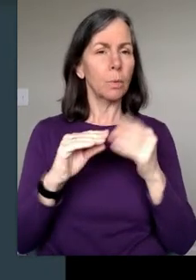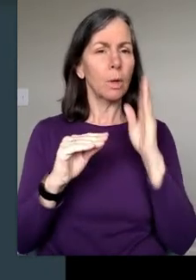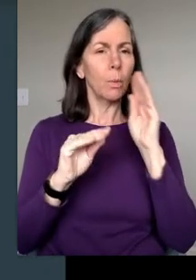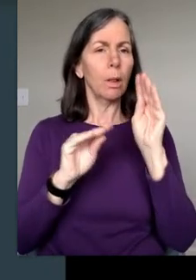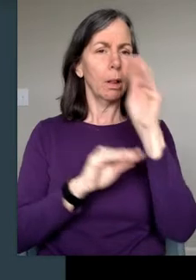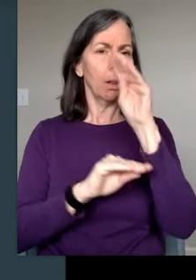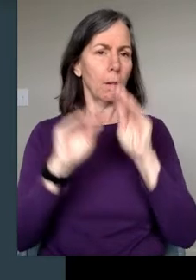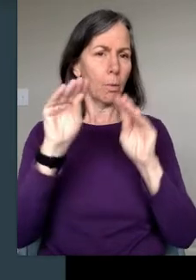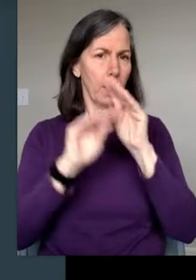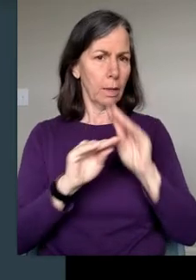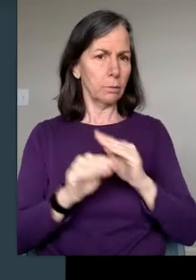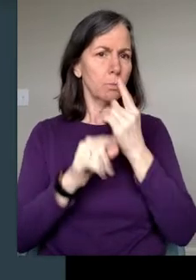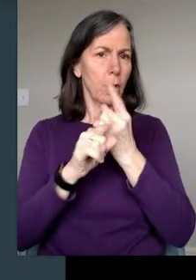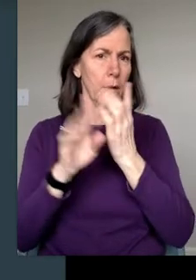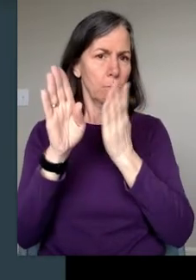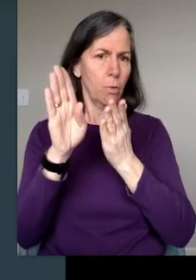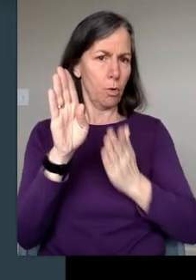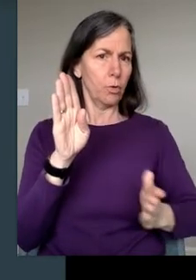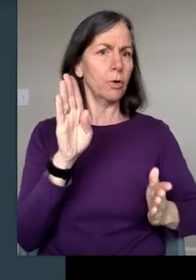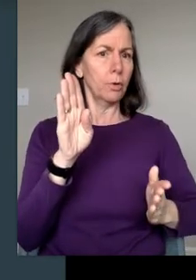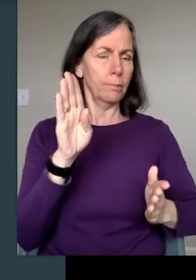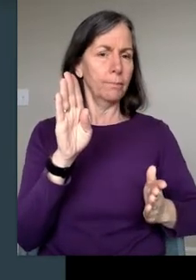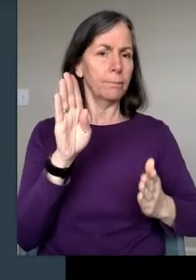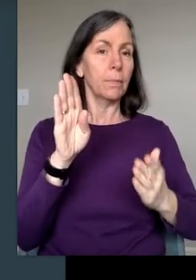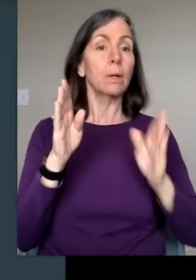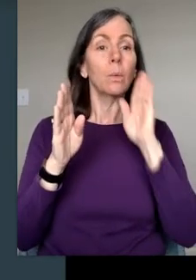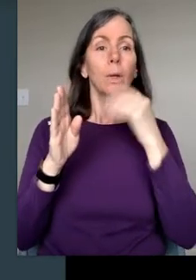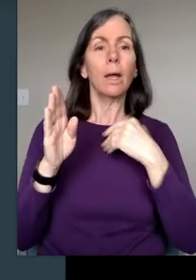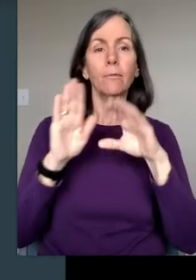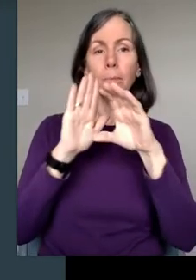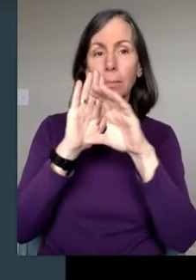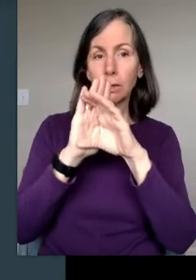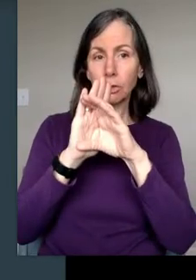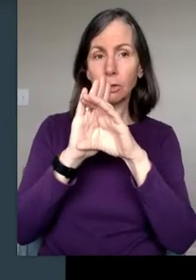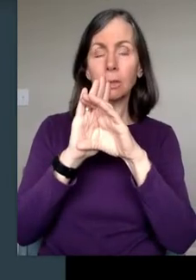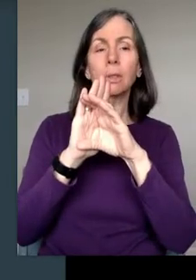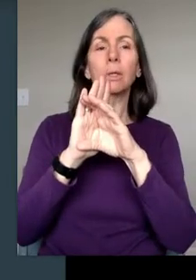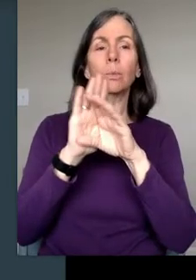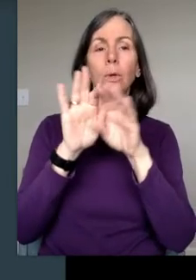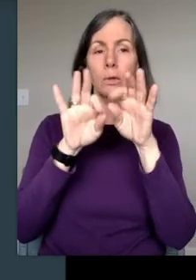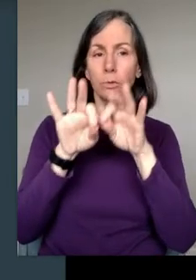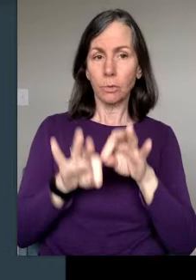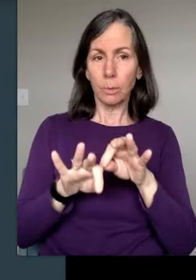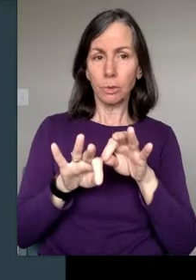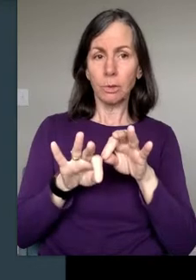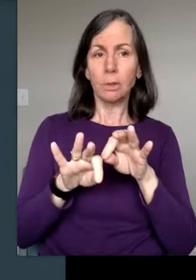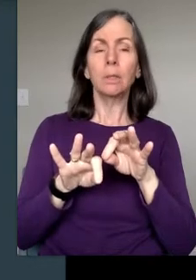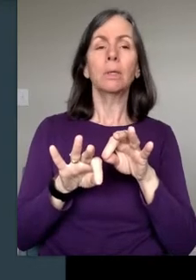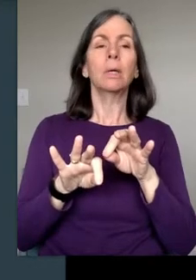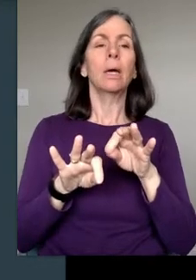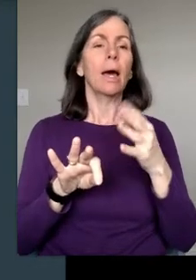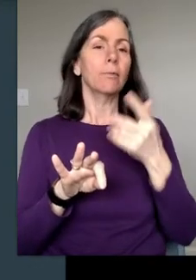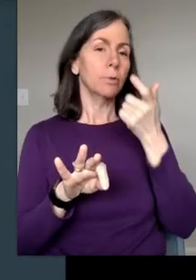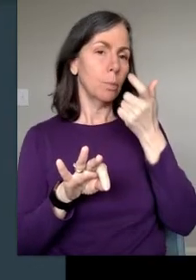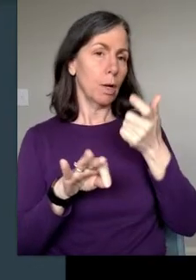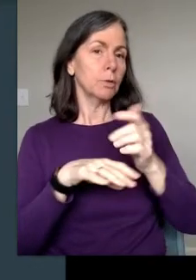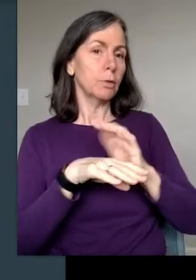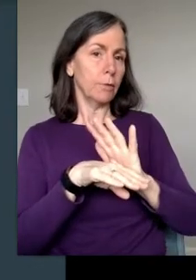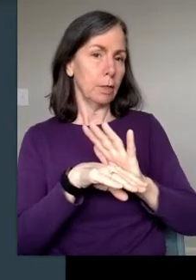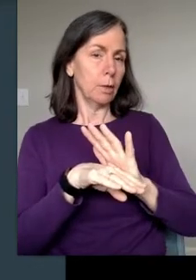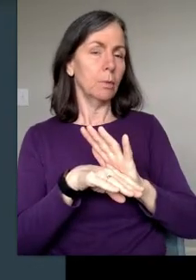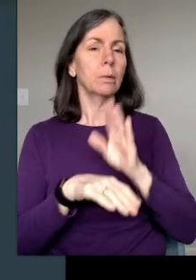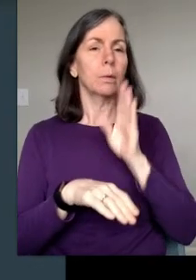a picture with a description. After watching the video, you're going to put it in the right order, the pictures. You can take it